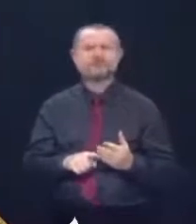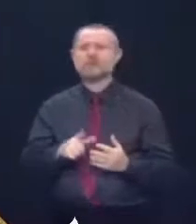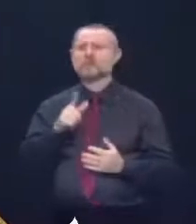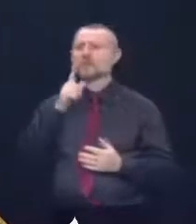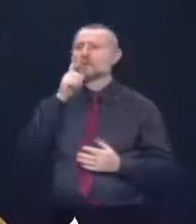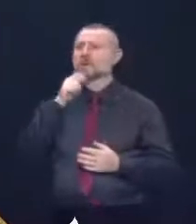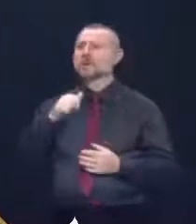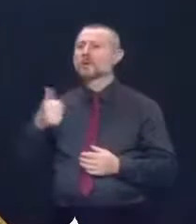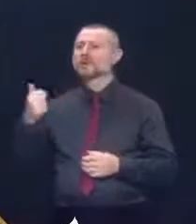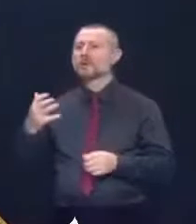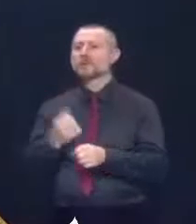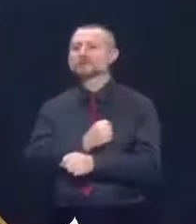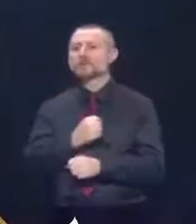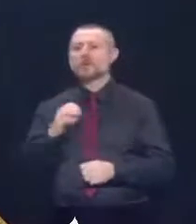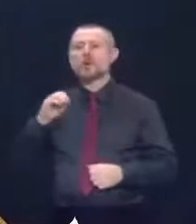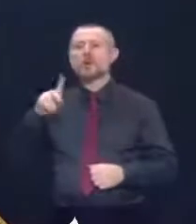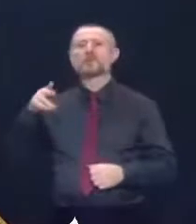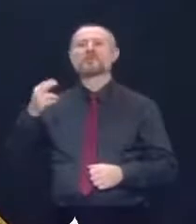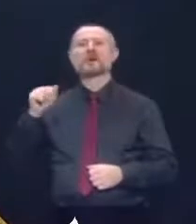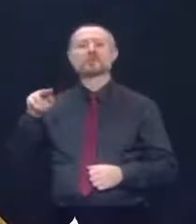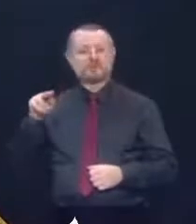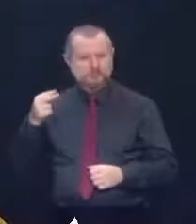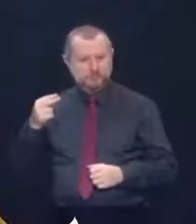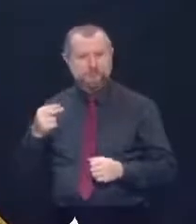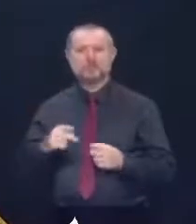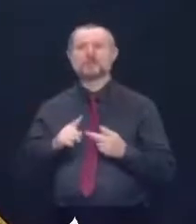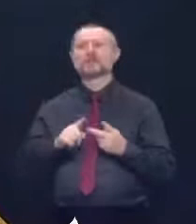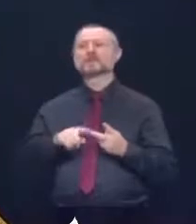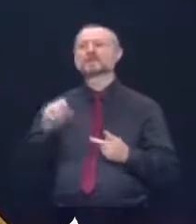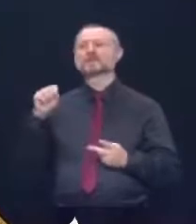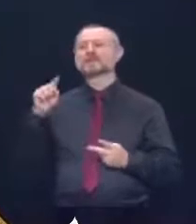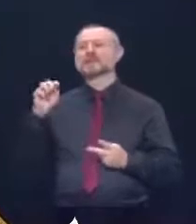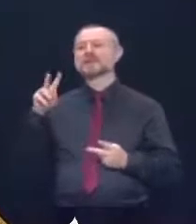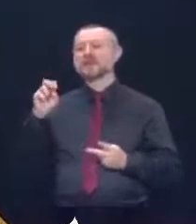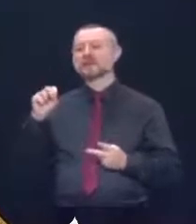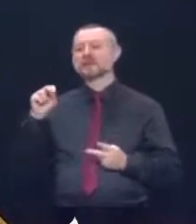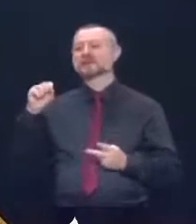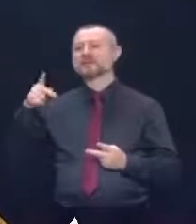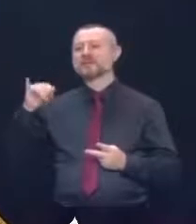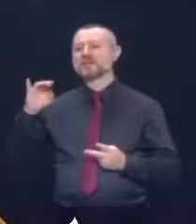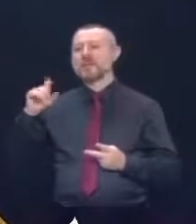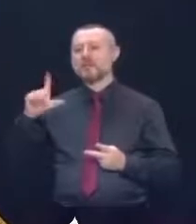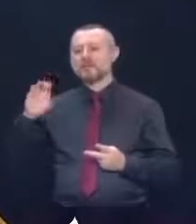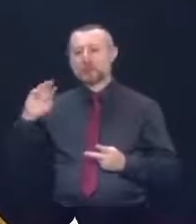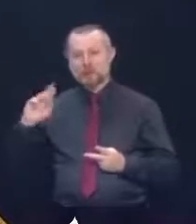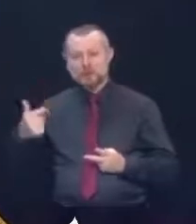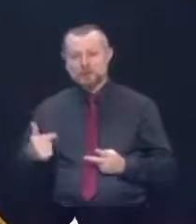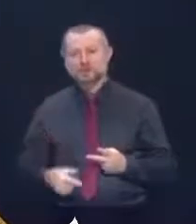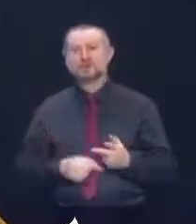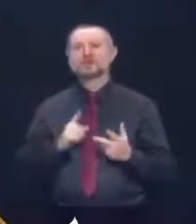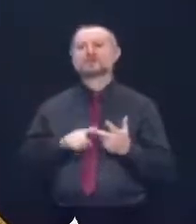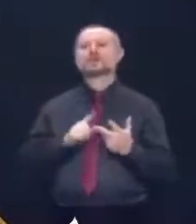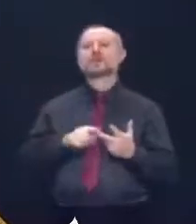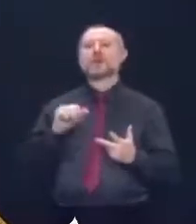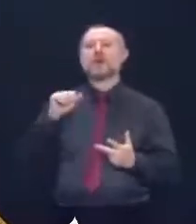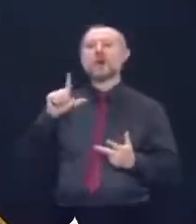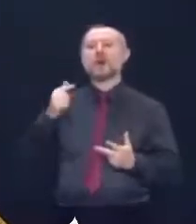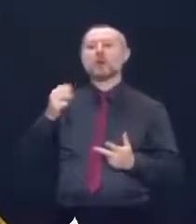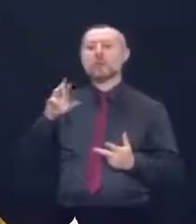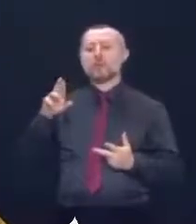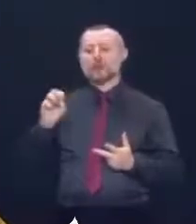Winfrey won it. Steven Spielberg won it. Al Gore won it for Inconvenient Truth, which I thought was just